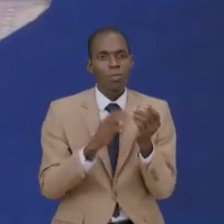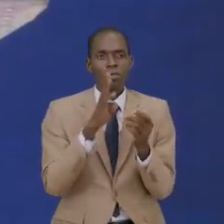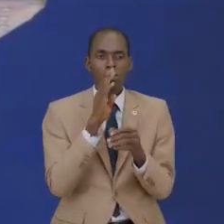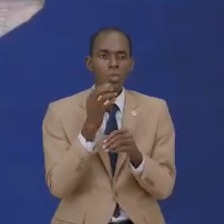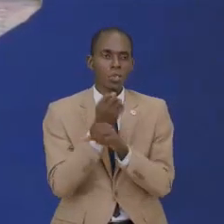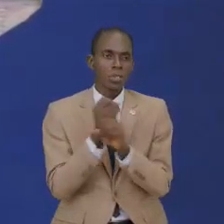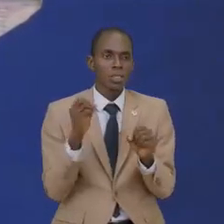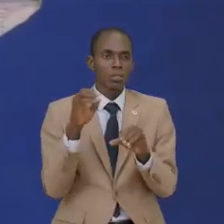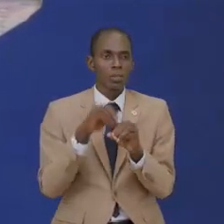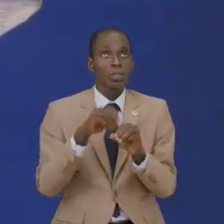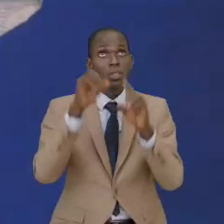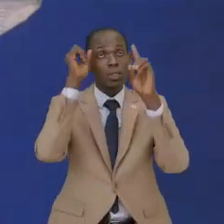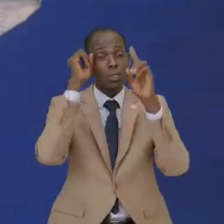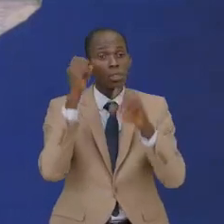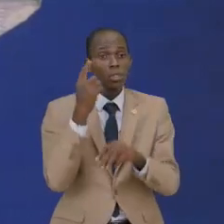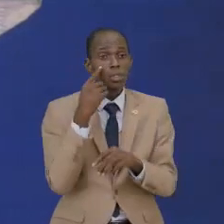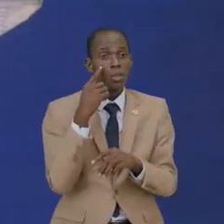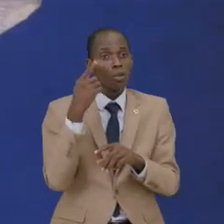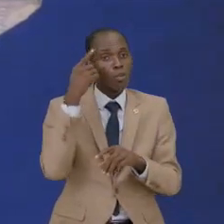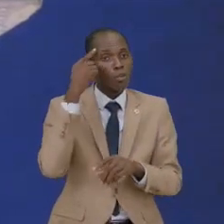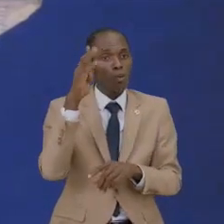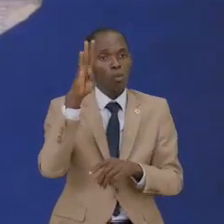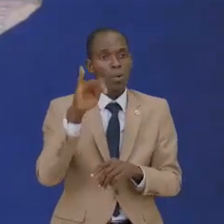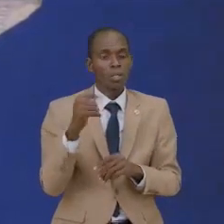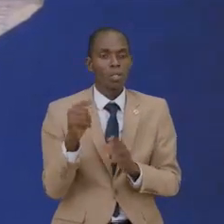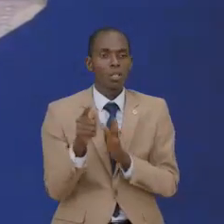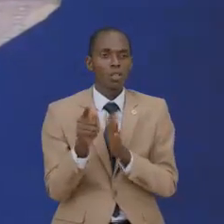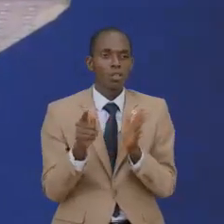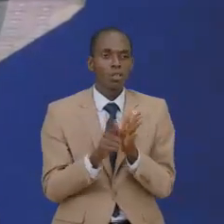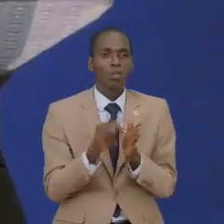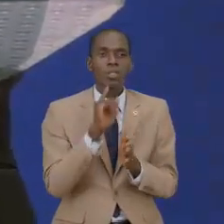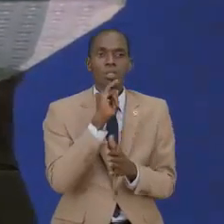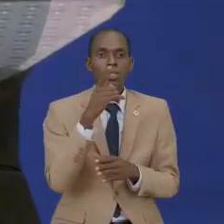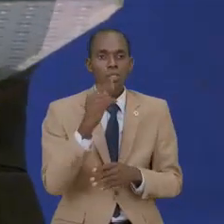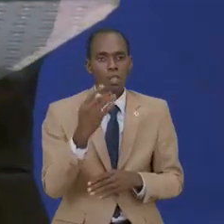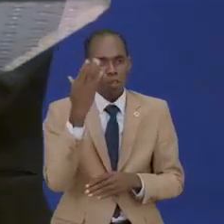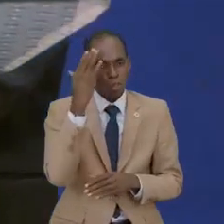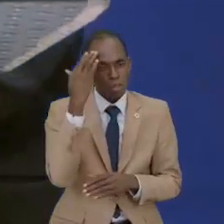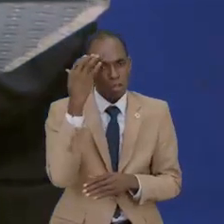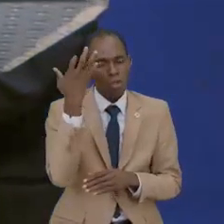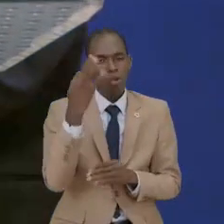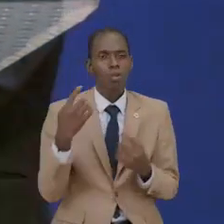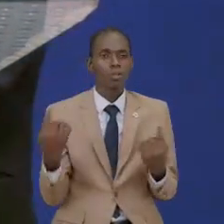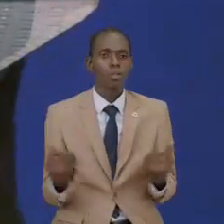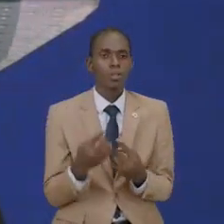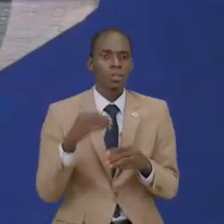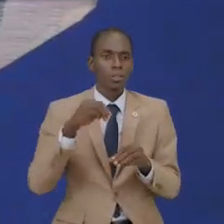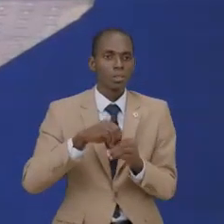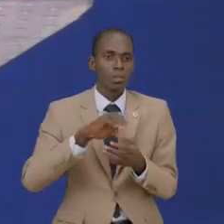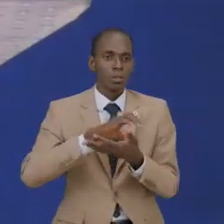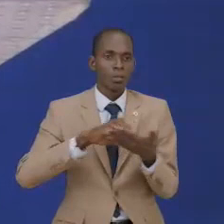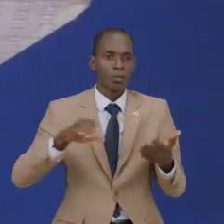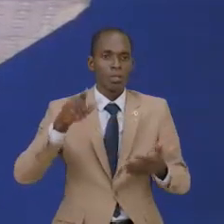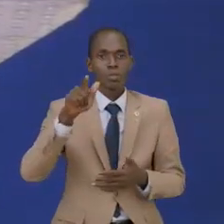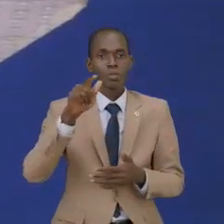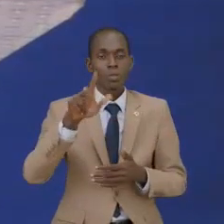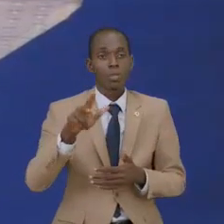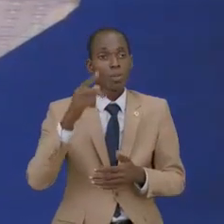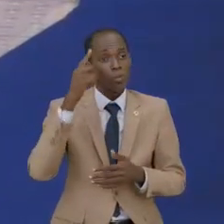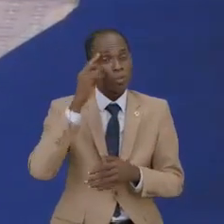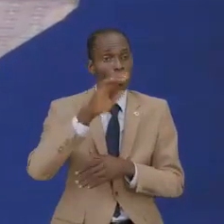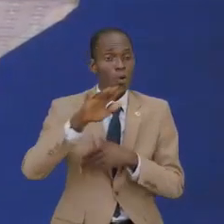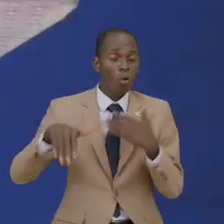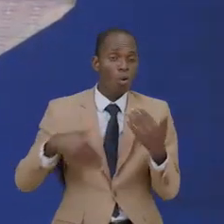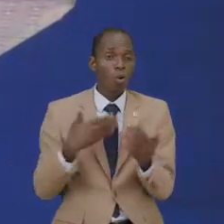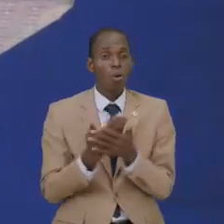sight. For by the law is the knowledge of sin. Verse 23, for all